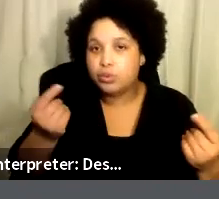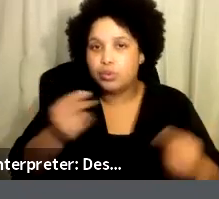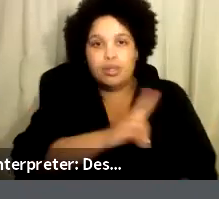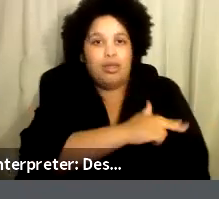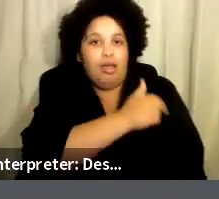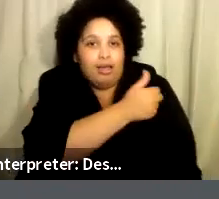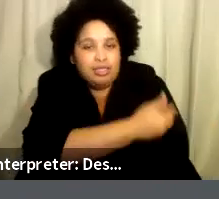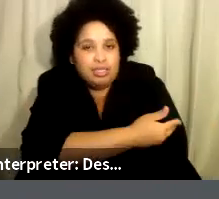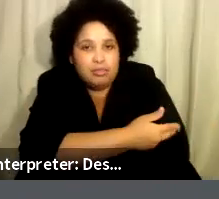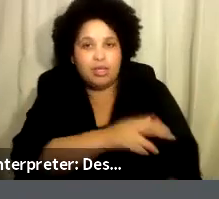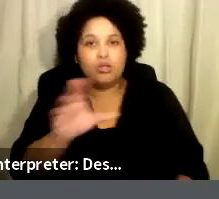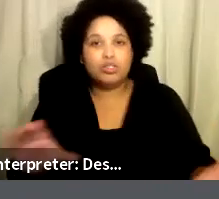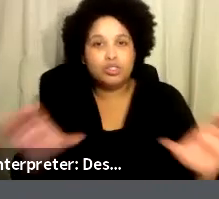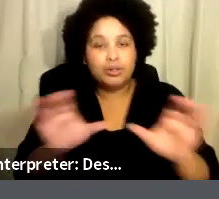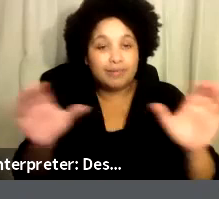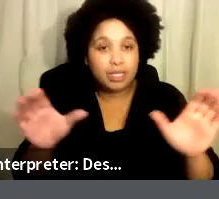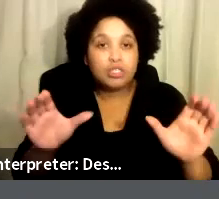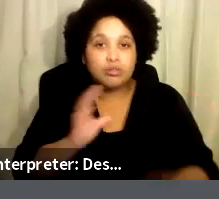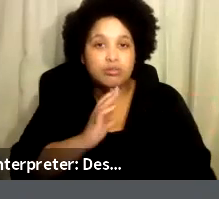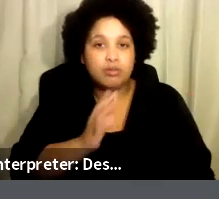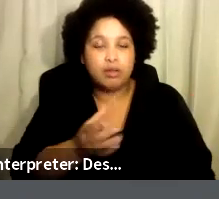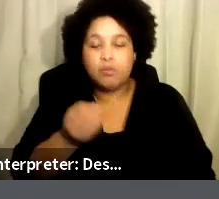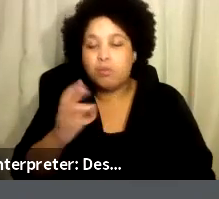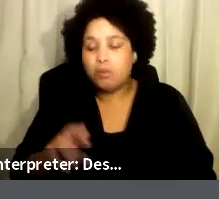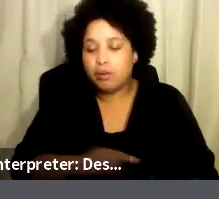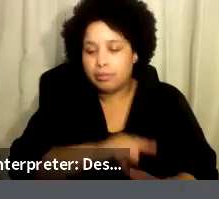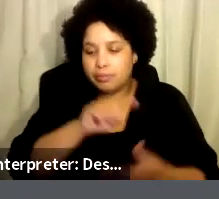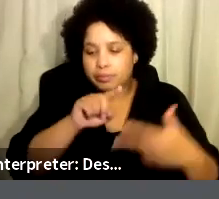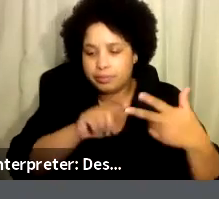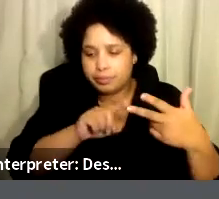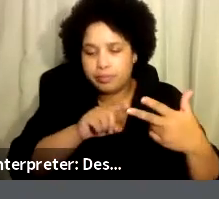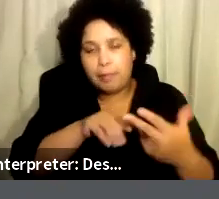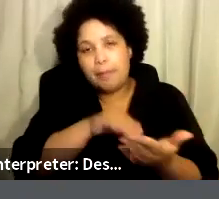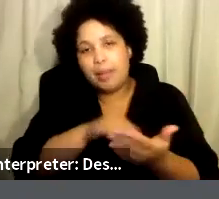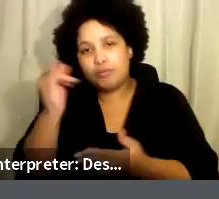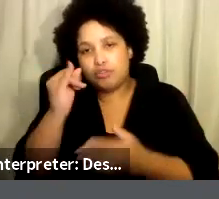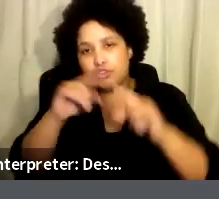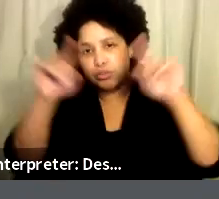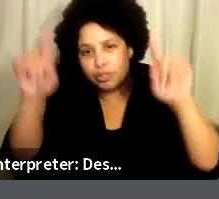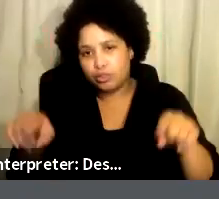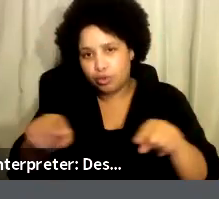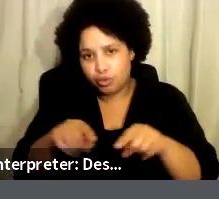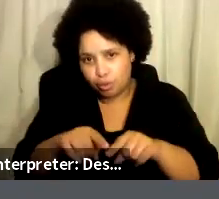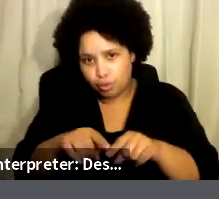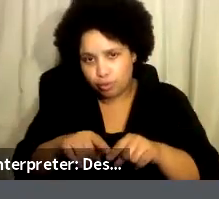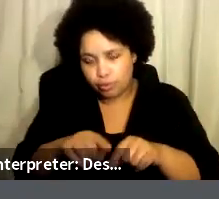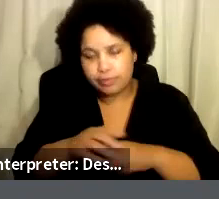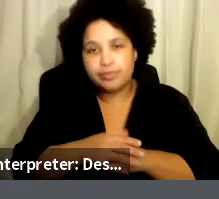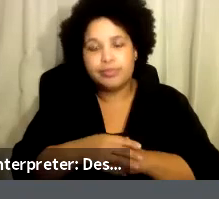hospital certification or a medical insurance card for Head Start will